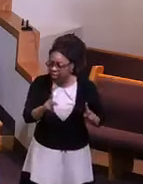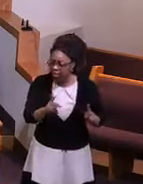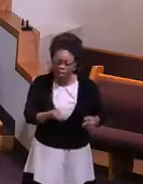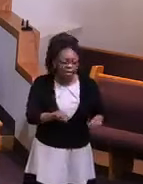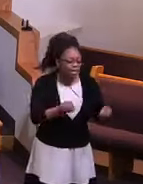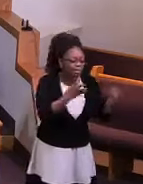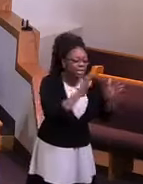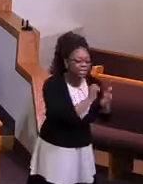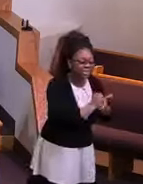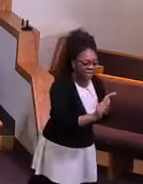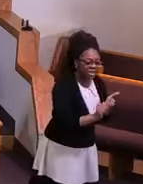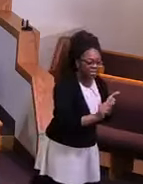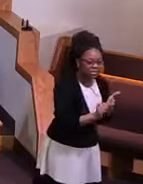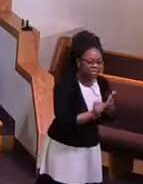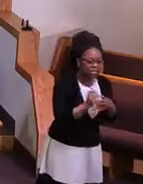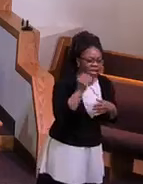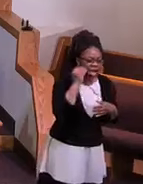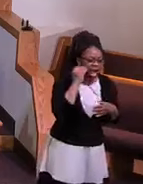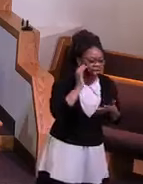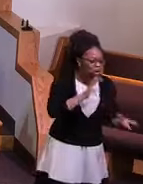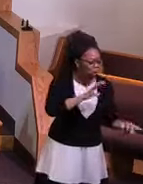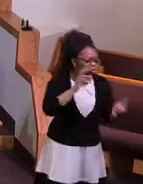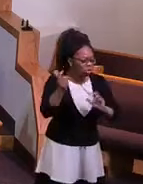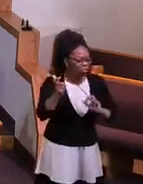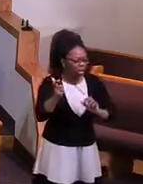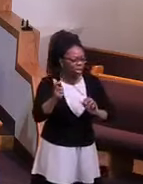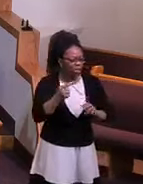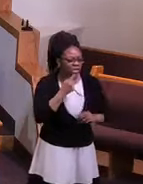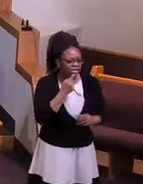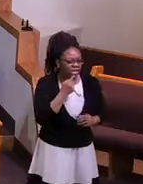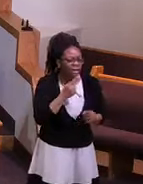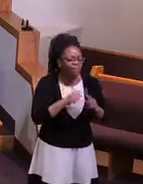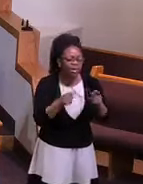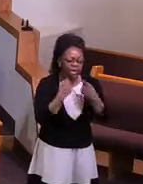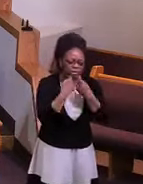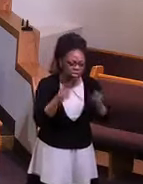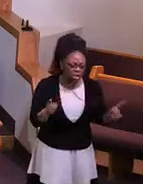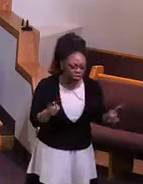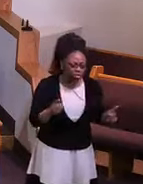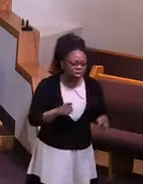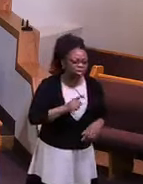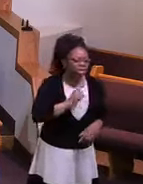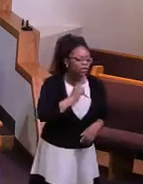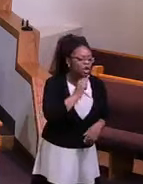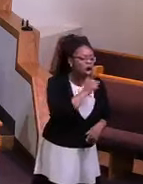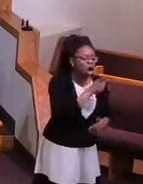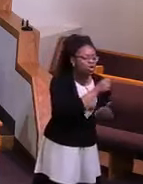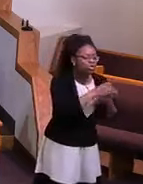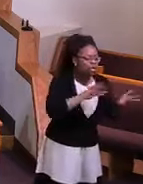Many saints, and I know I'm going to treat y'all like I said, but I can tell you this. There are some folks who lie on it up.